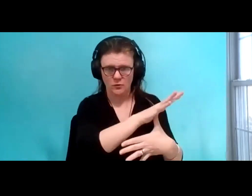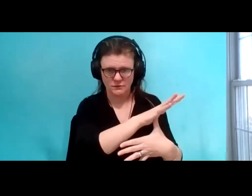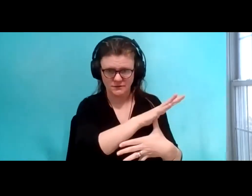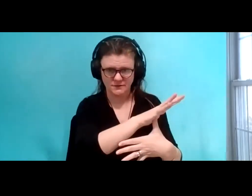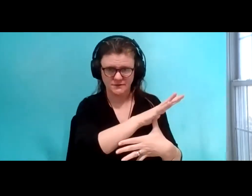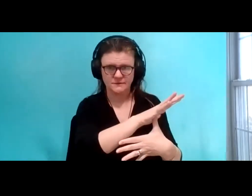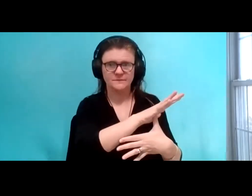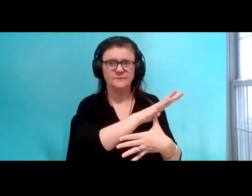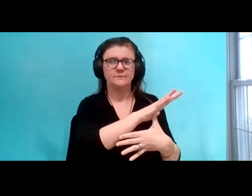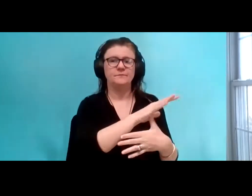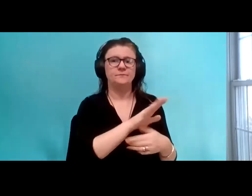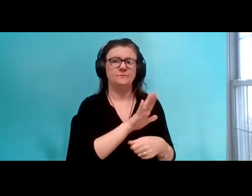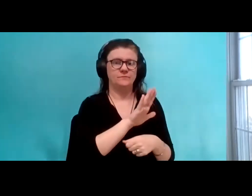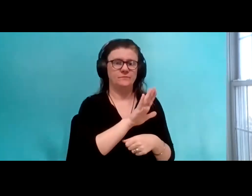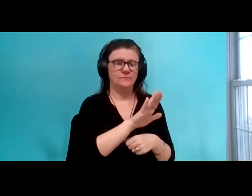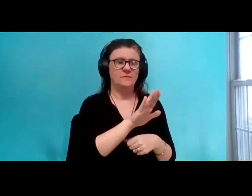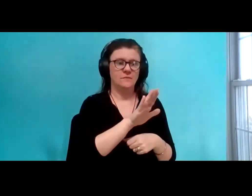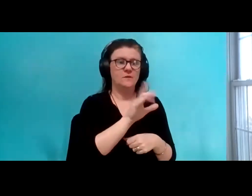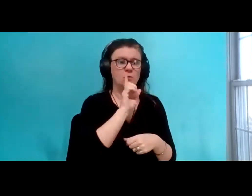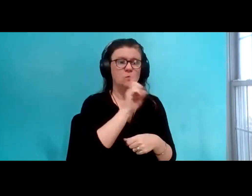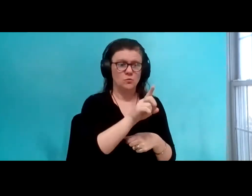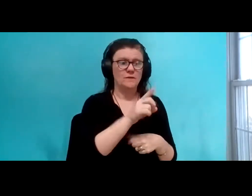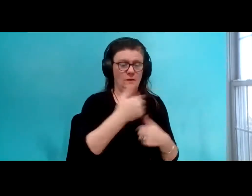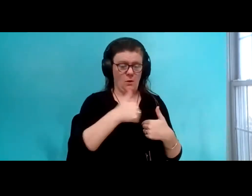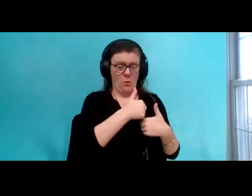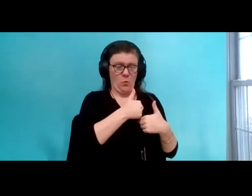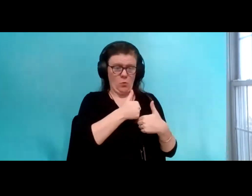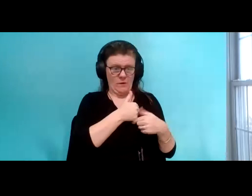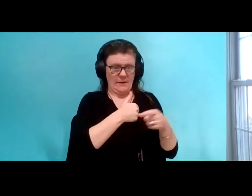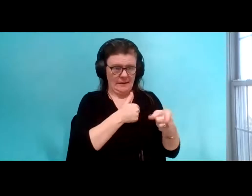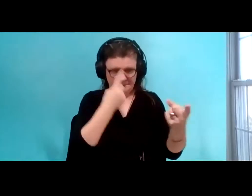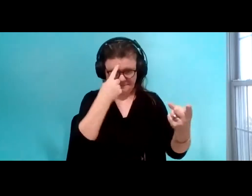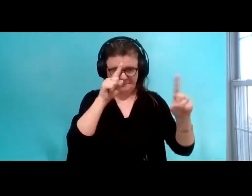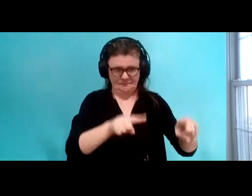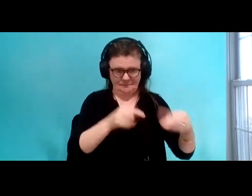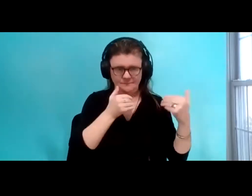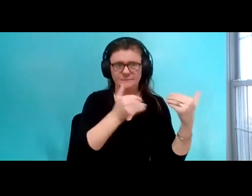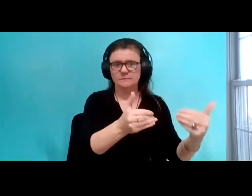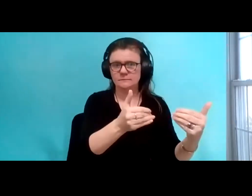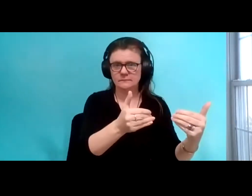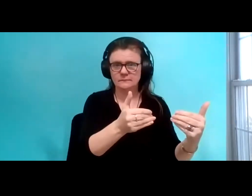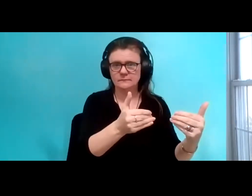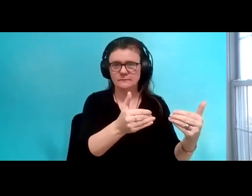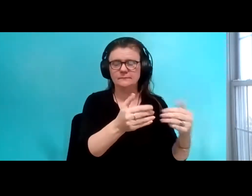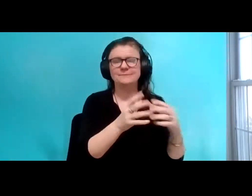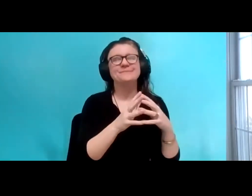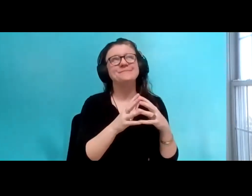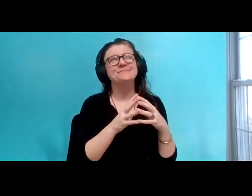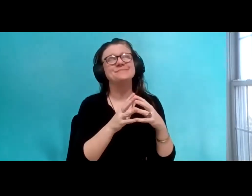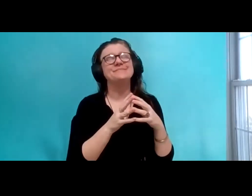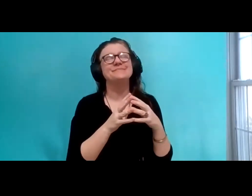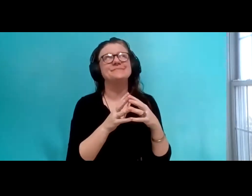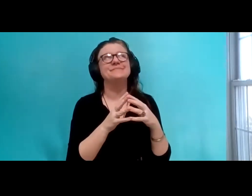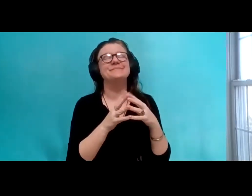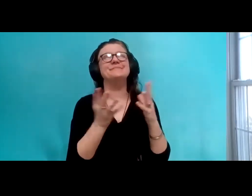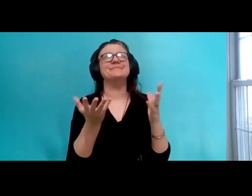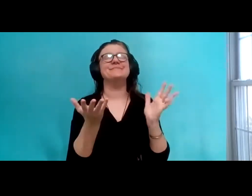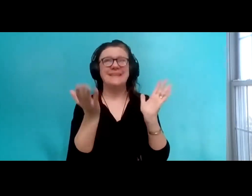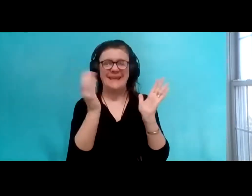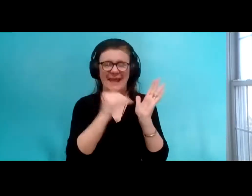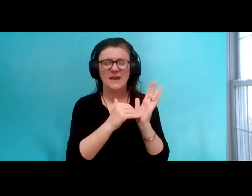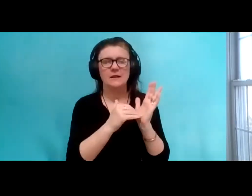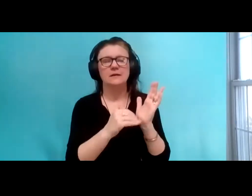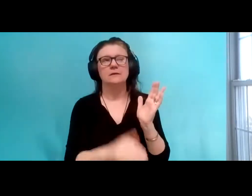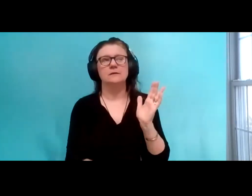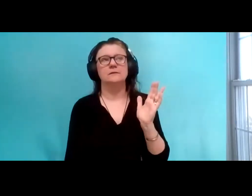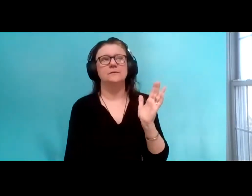identified and owned by both producers and users. And again, so and I'll get